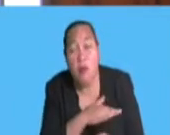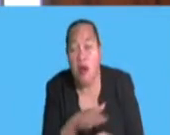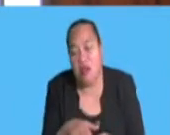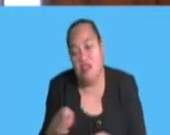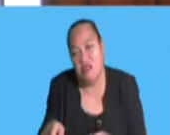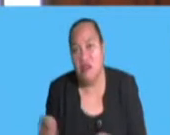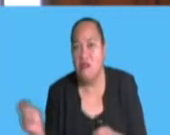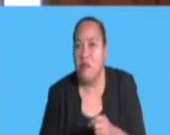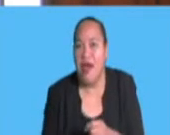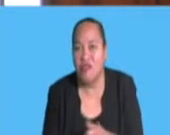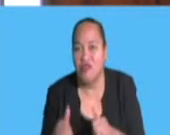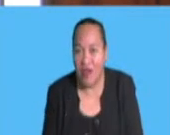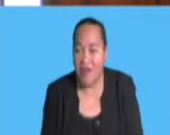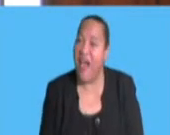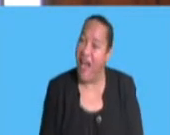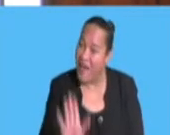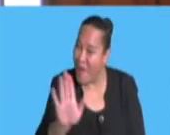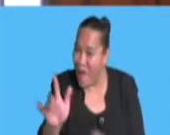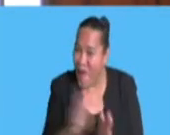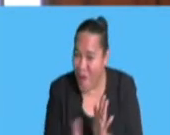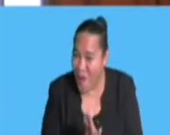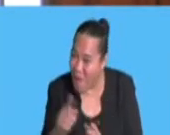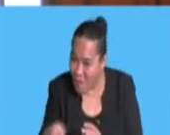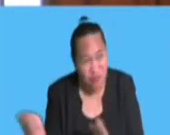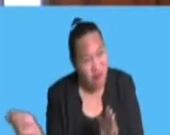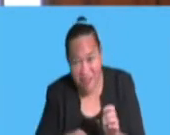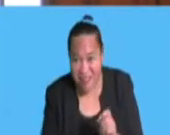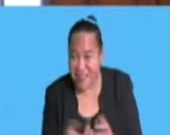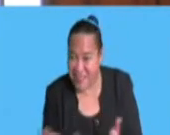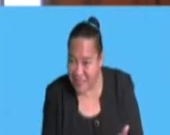you imposed. Or how FERCA has